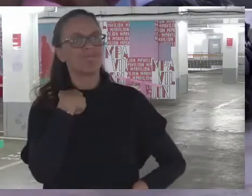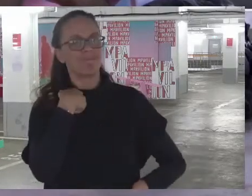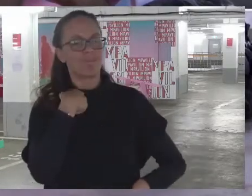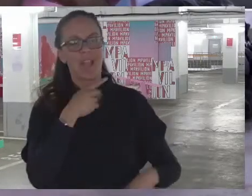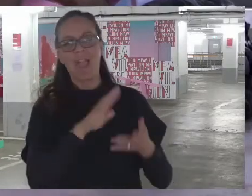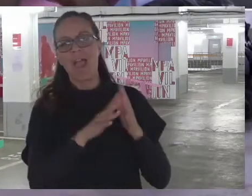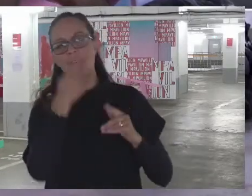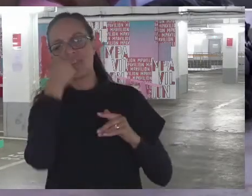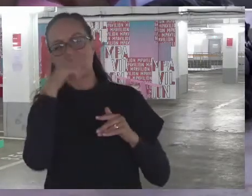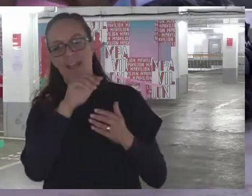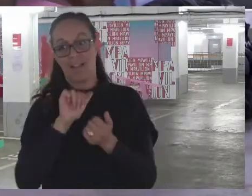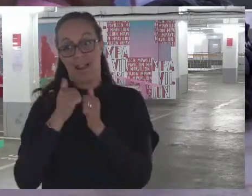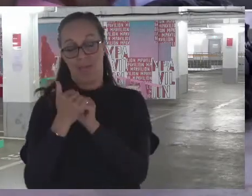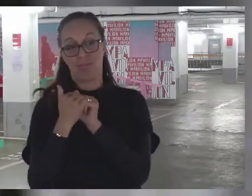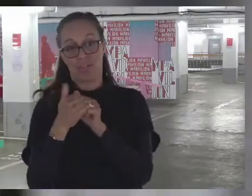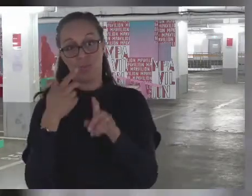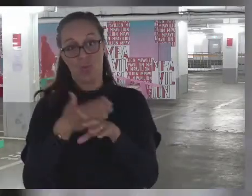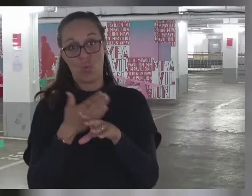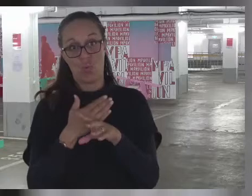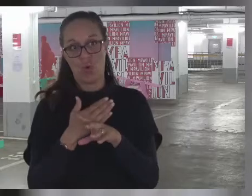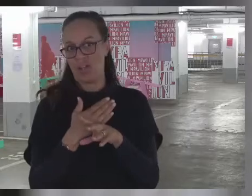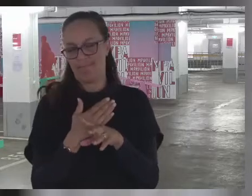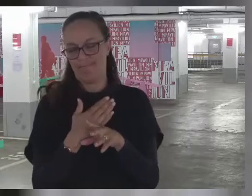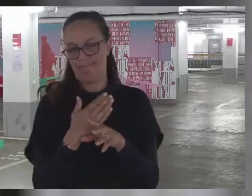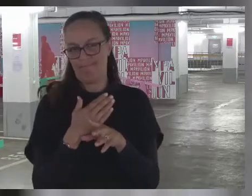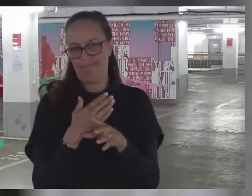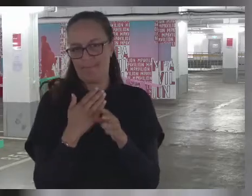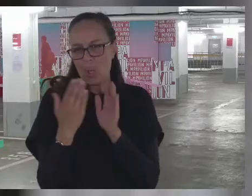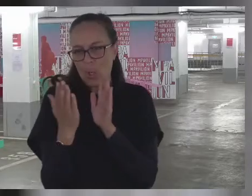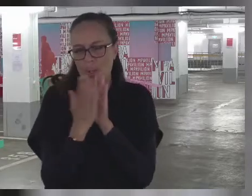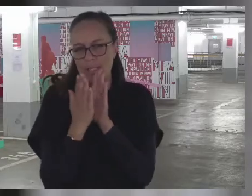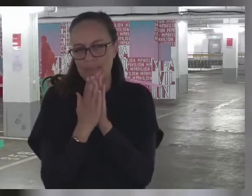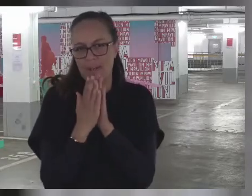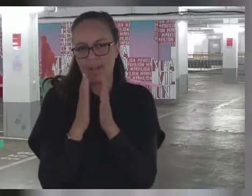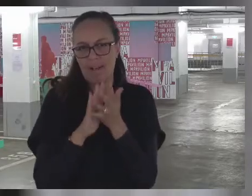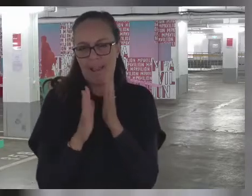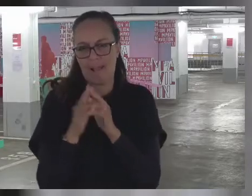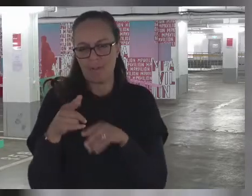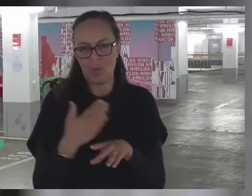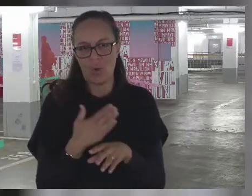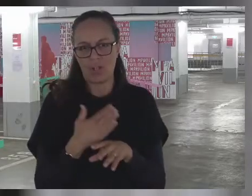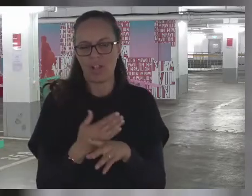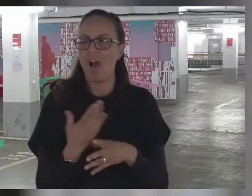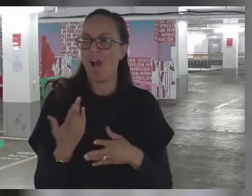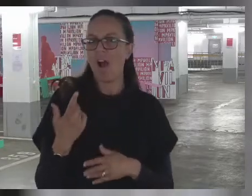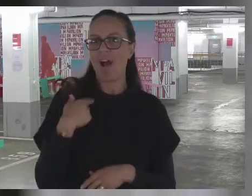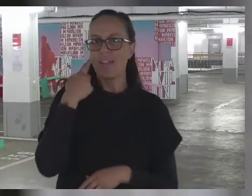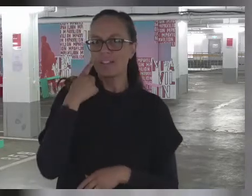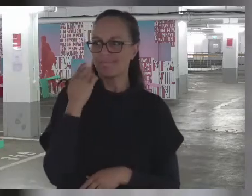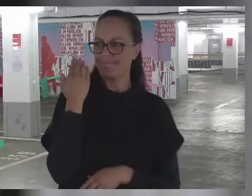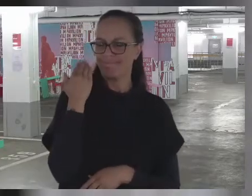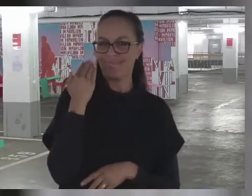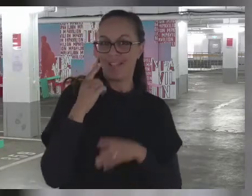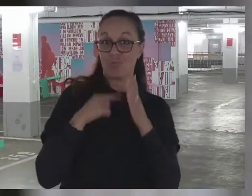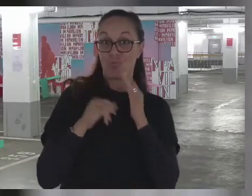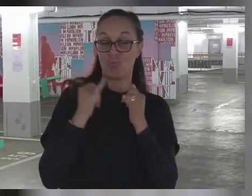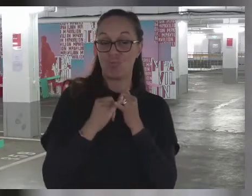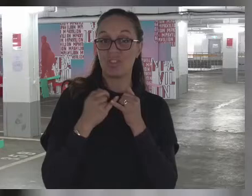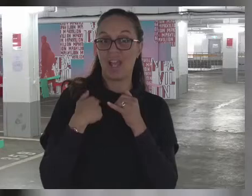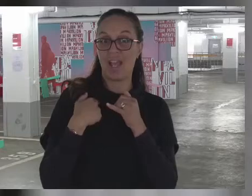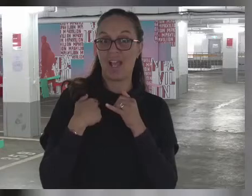artist so intimately? Yeah, I think Donna, I caught up with her on Tuesday when we finally finished the window